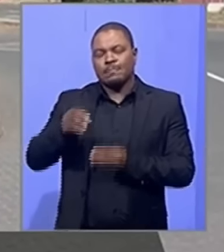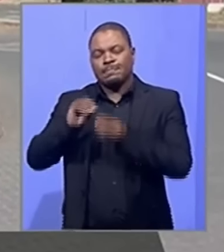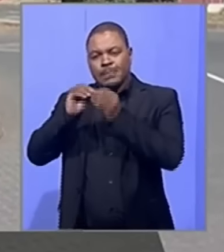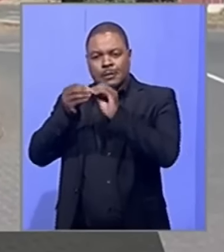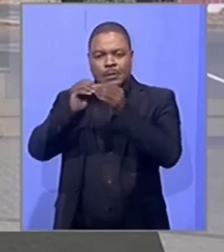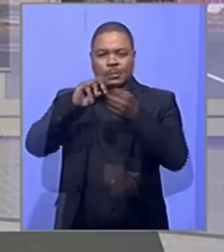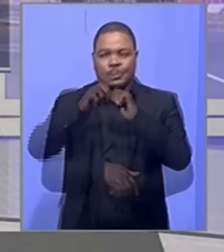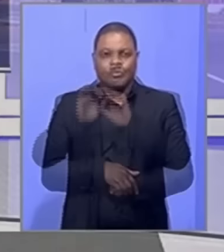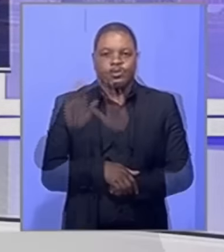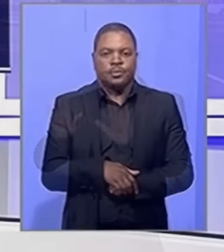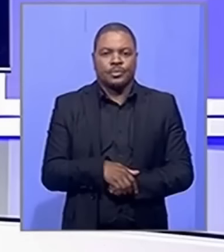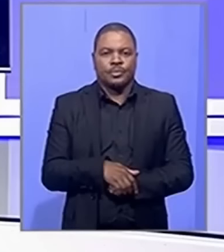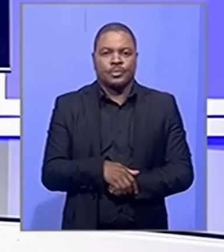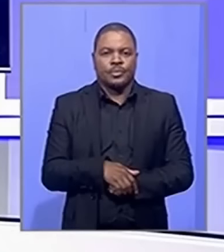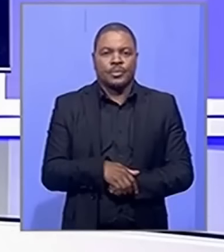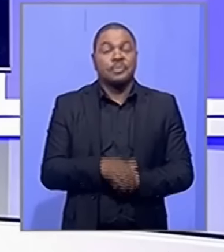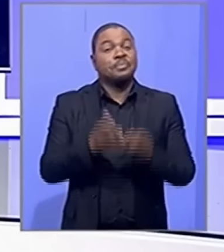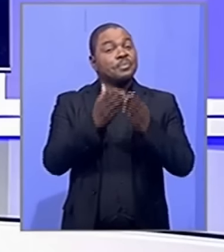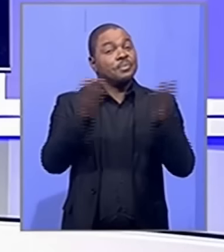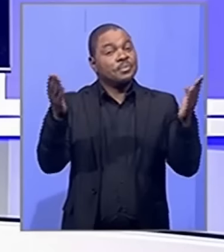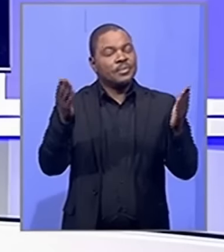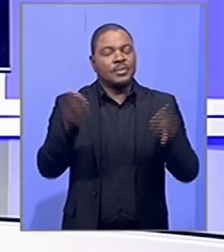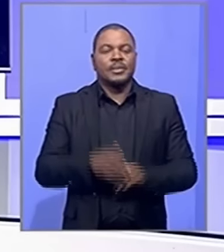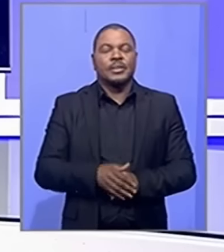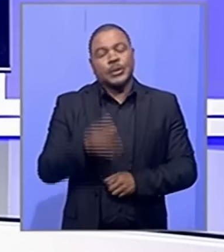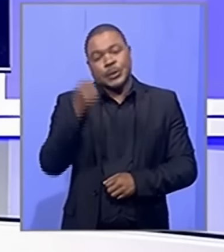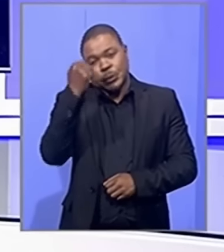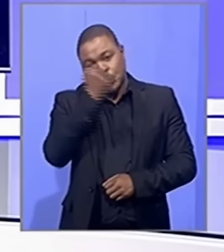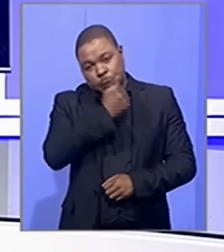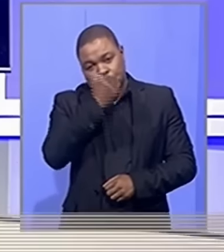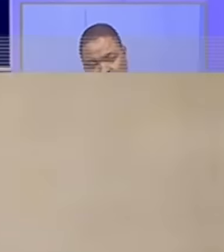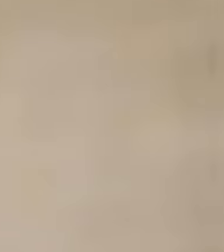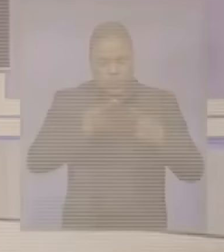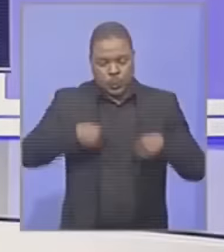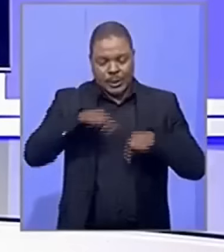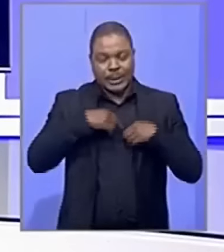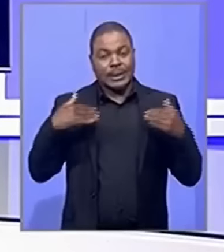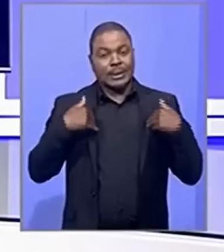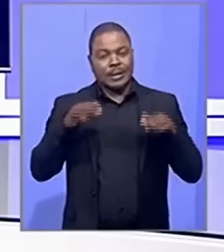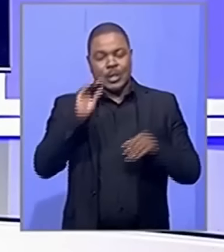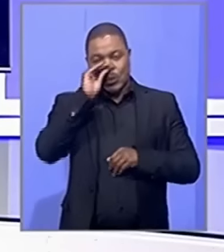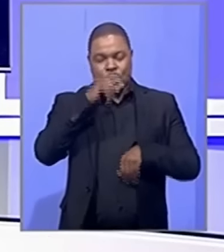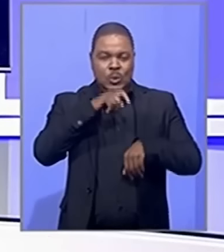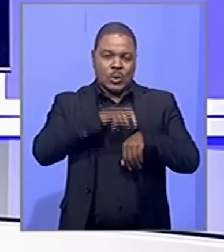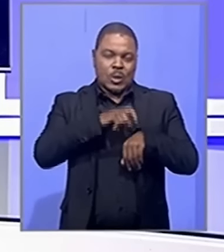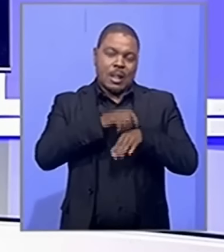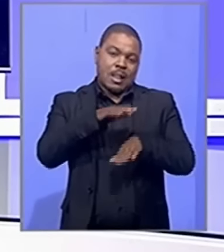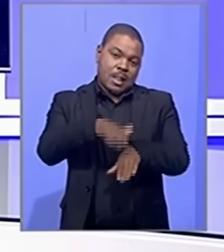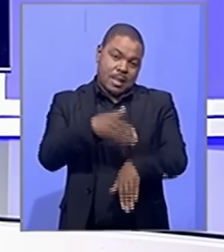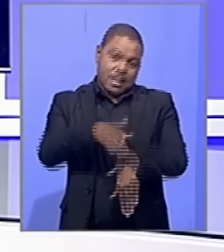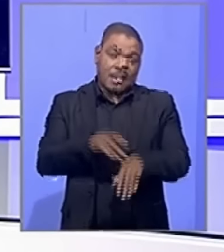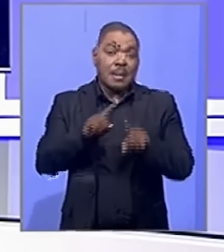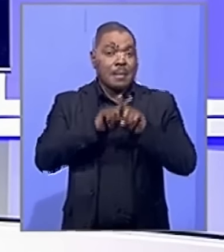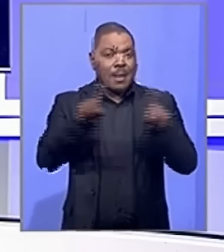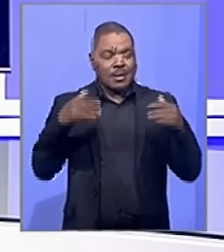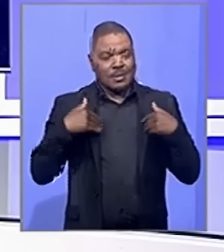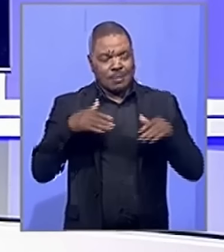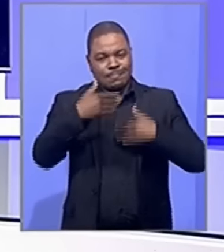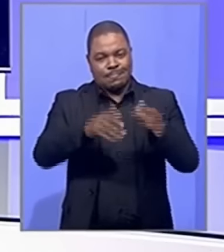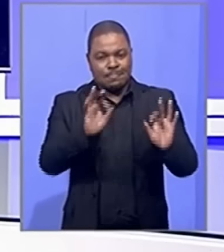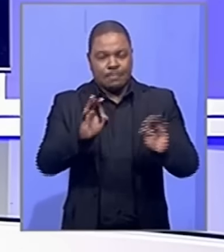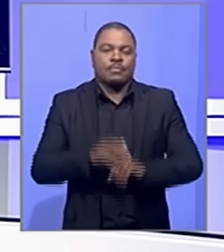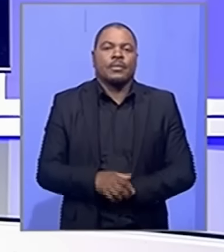State. Mohi re kopa o re inele matsoho metsing ka o tlisetsa ditaba ka morao ho nako fela e re rosolele